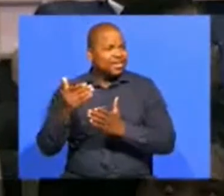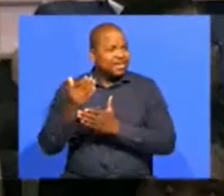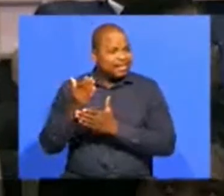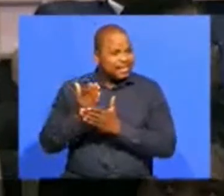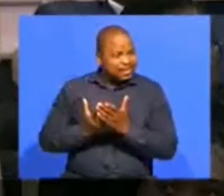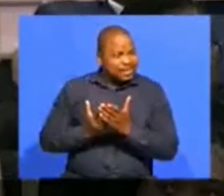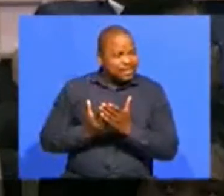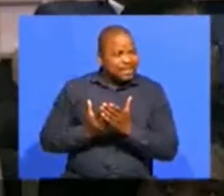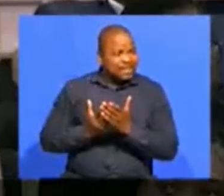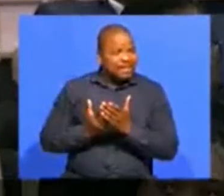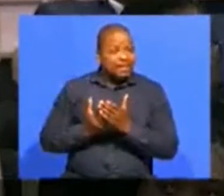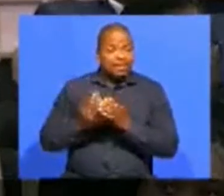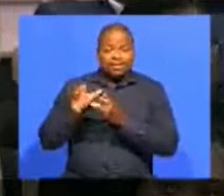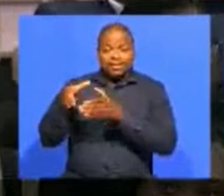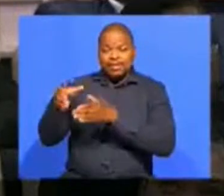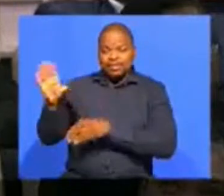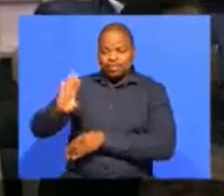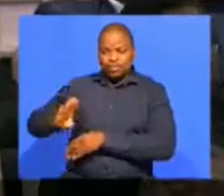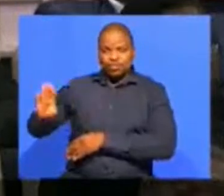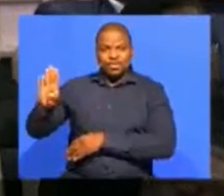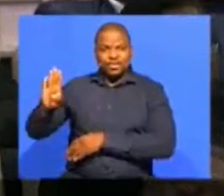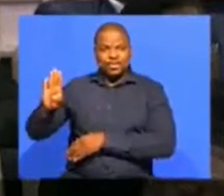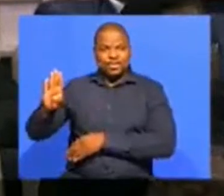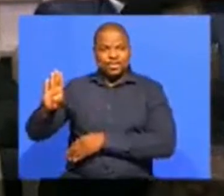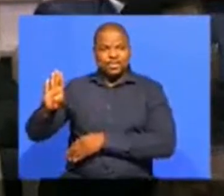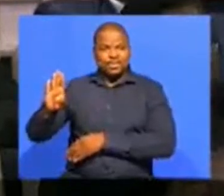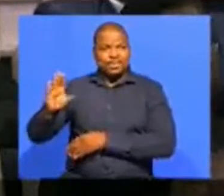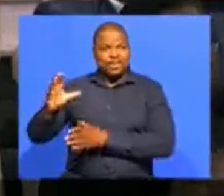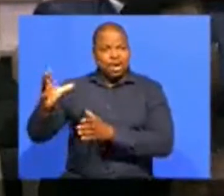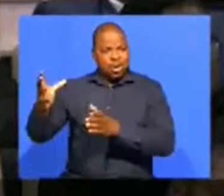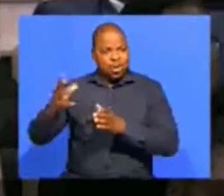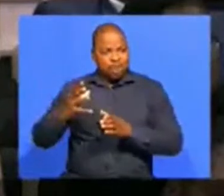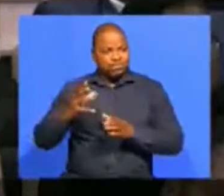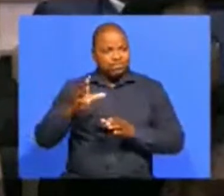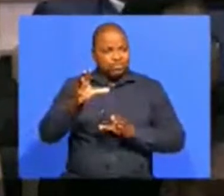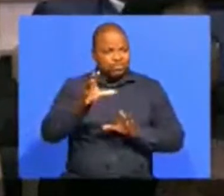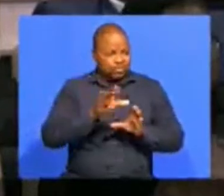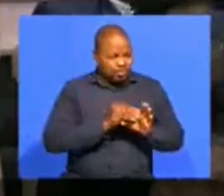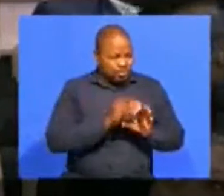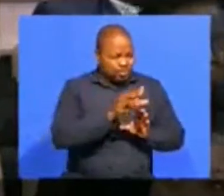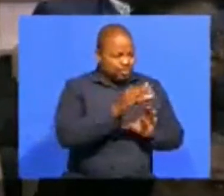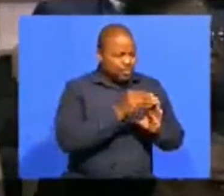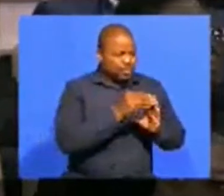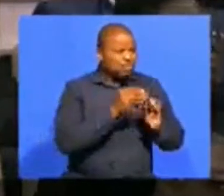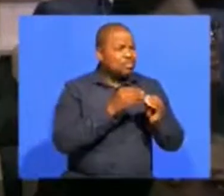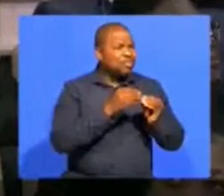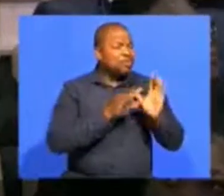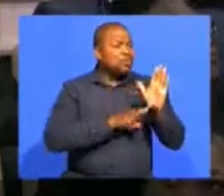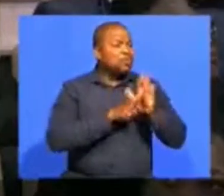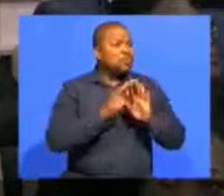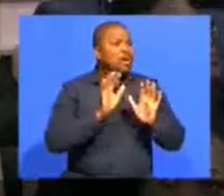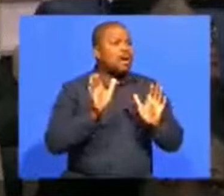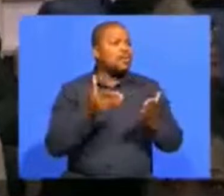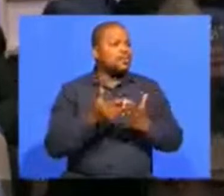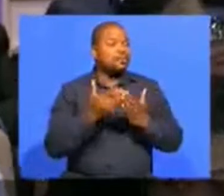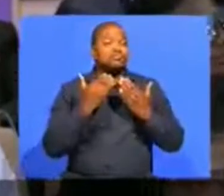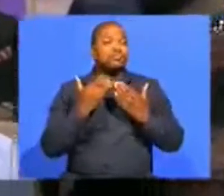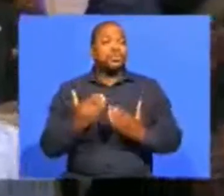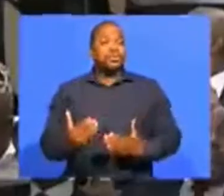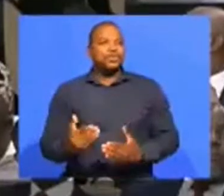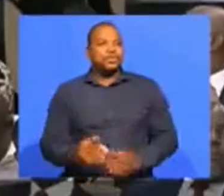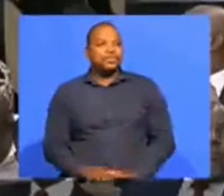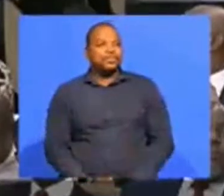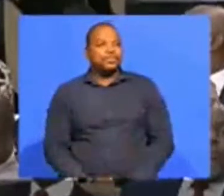specific areas in Botswana you want to explore for mutual benefit and growth? Thank you.